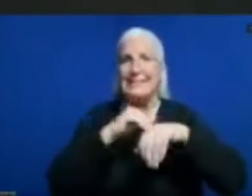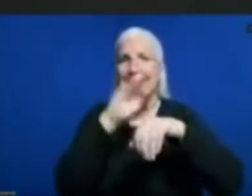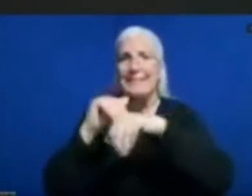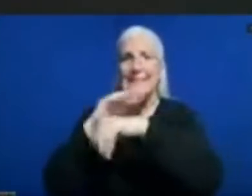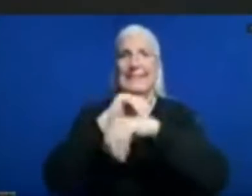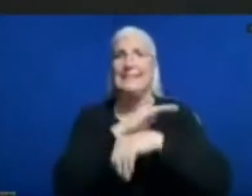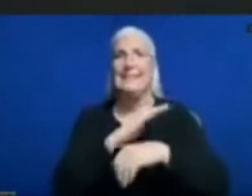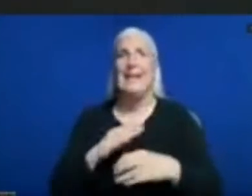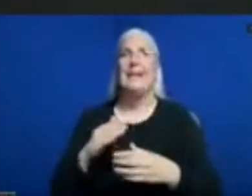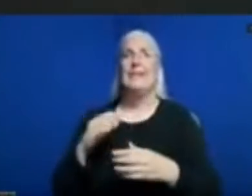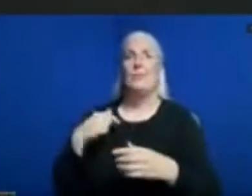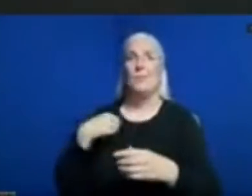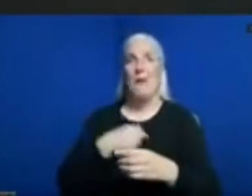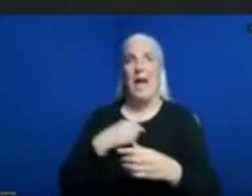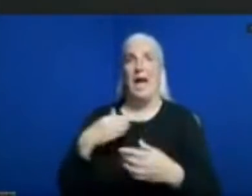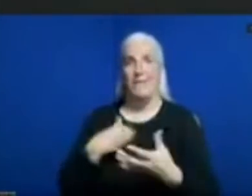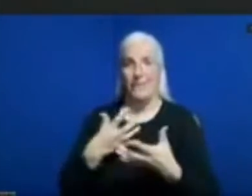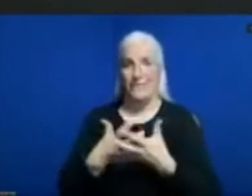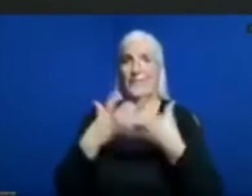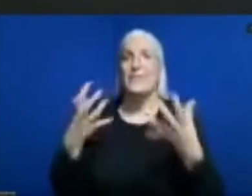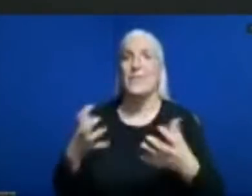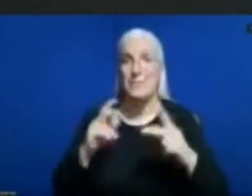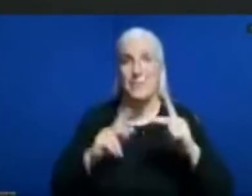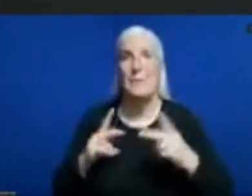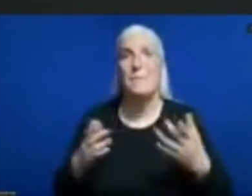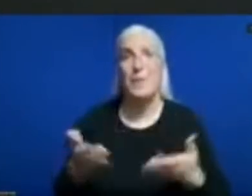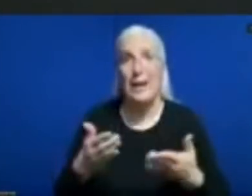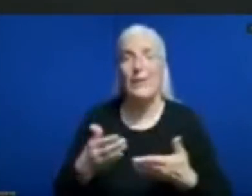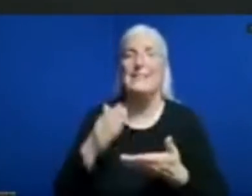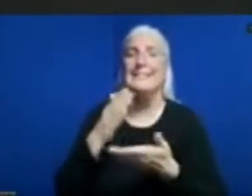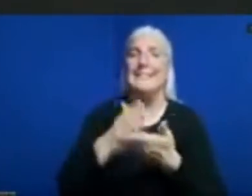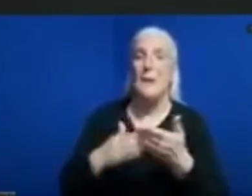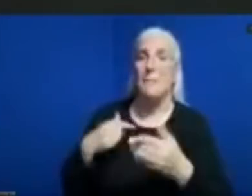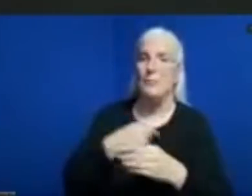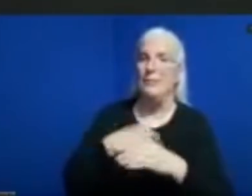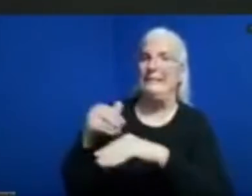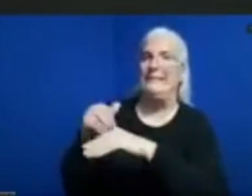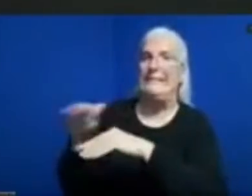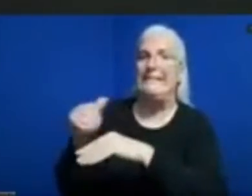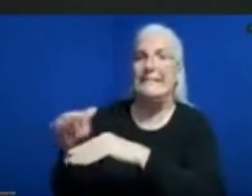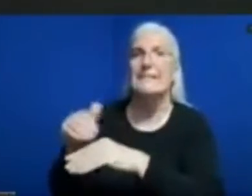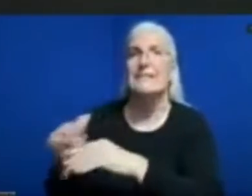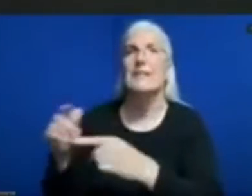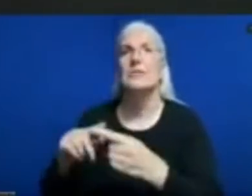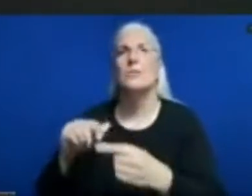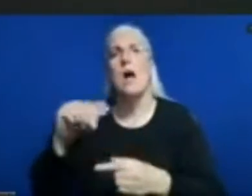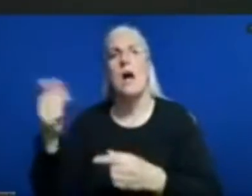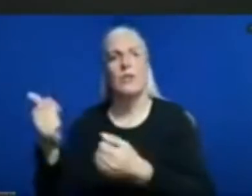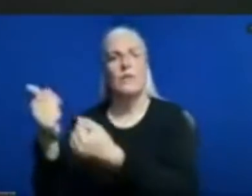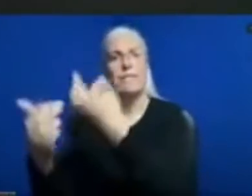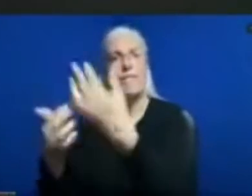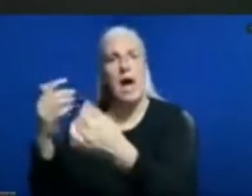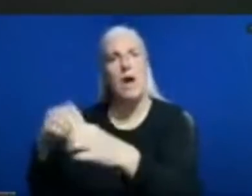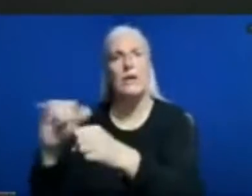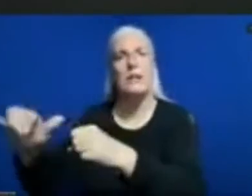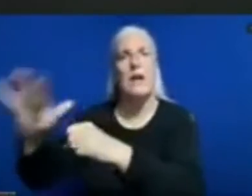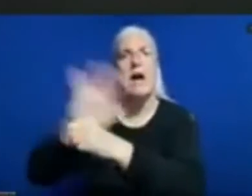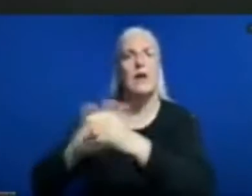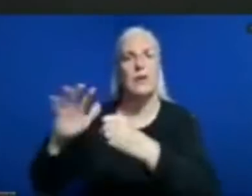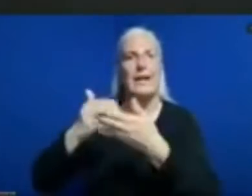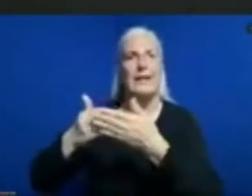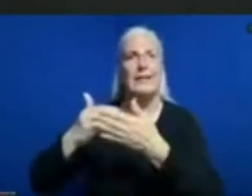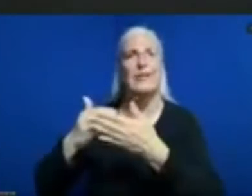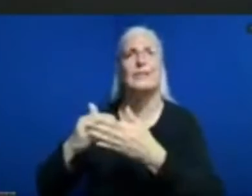partners and fellow community members throughout the state in their time of need. So we've had to share some of our